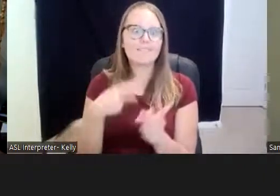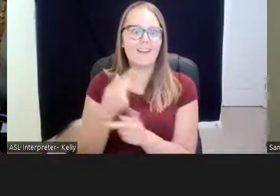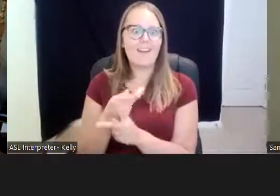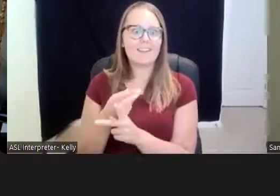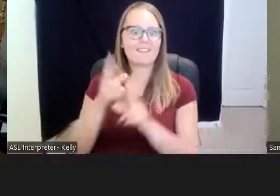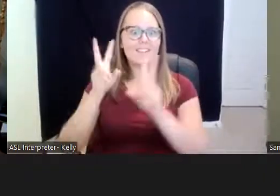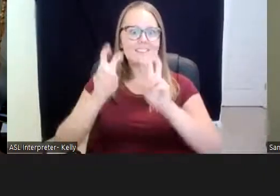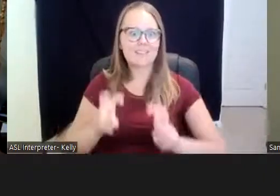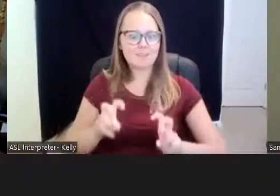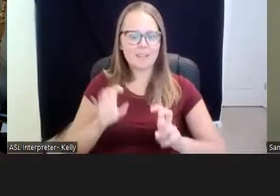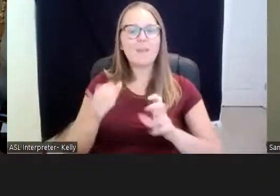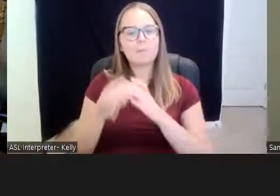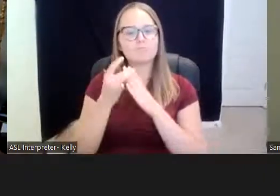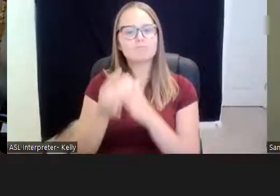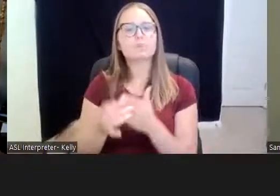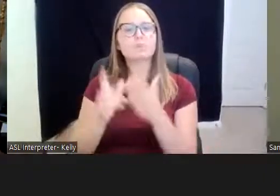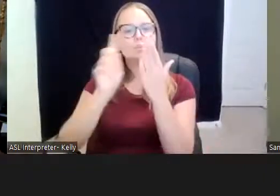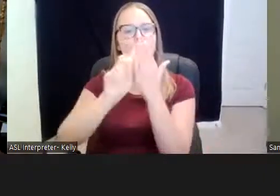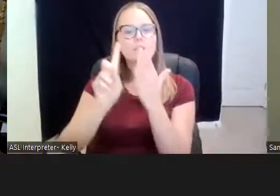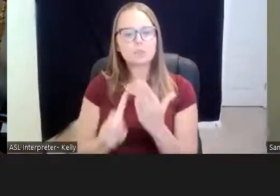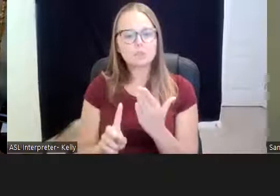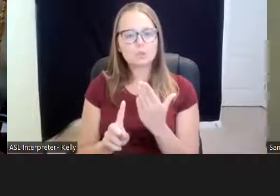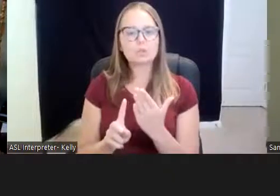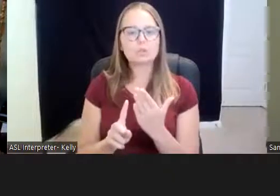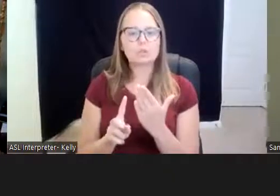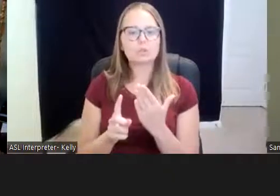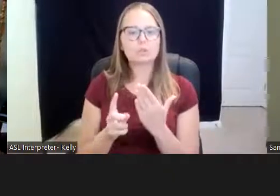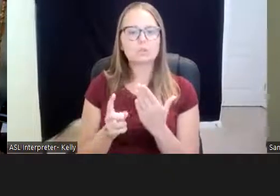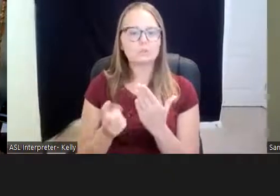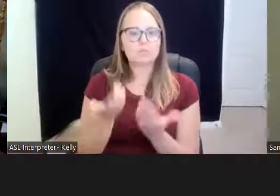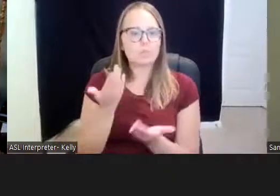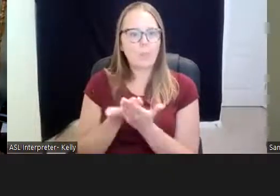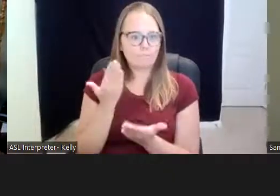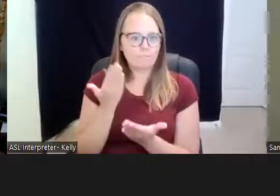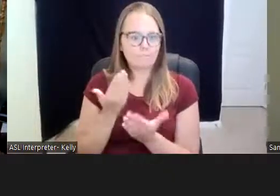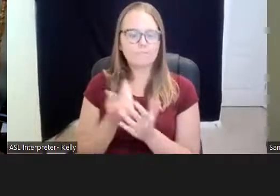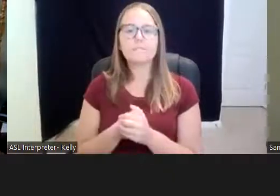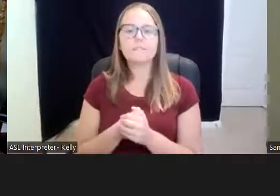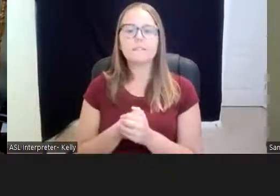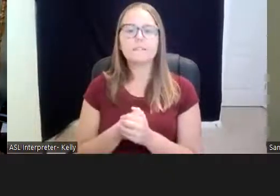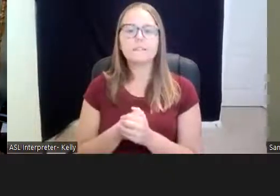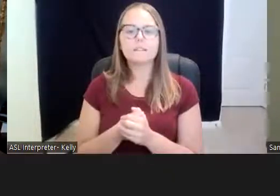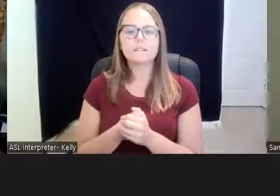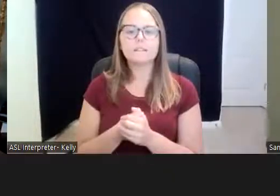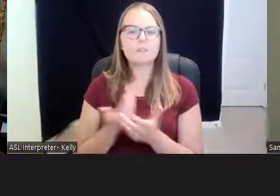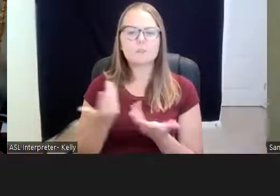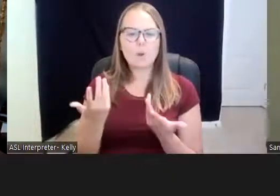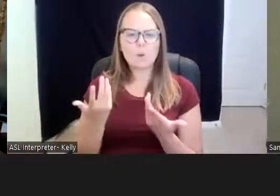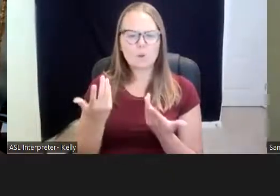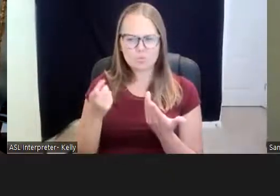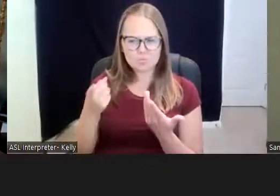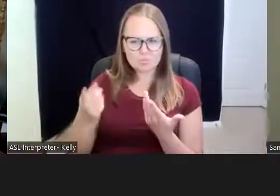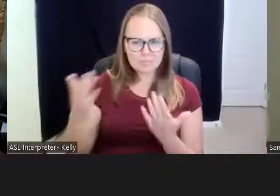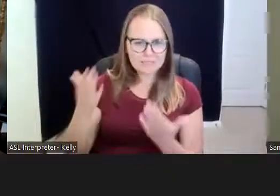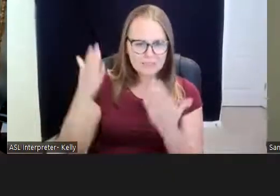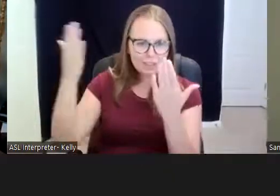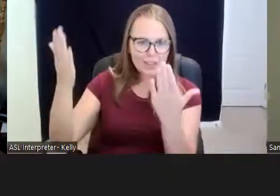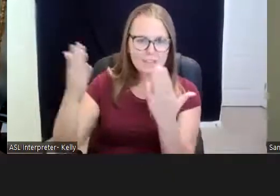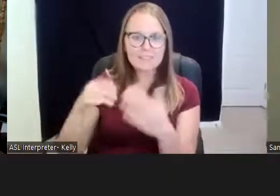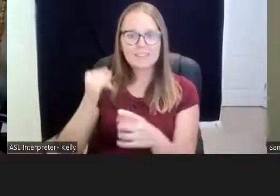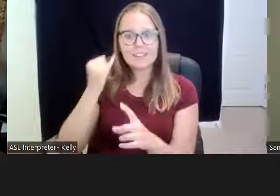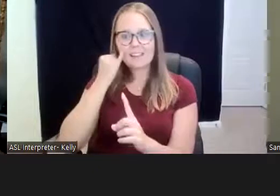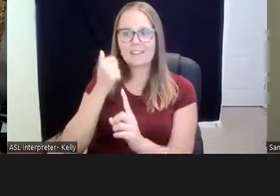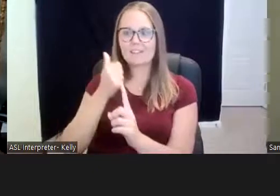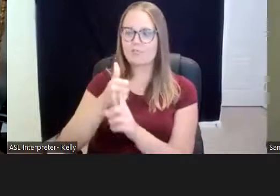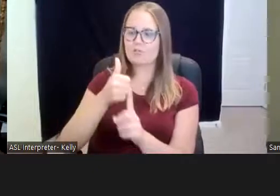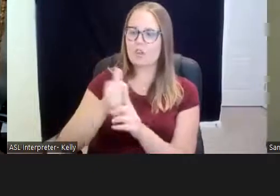to those research efficacy proof. So what would you suggest, if you're a